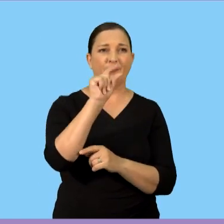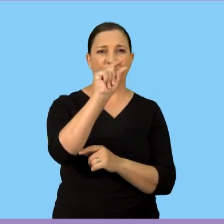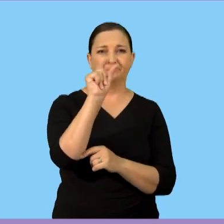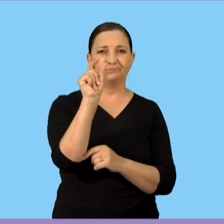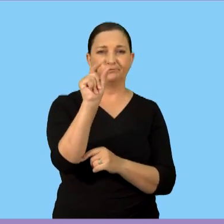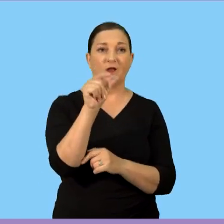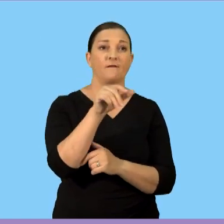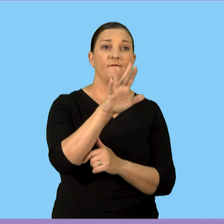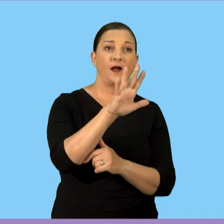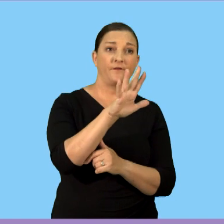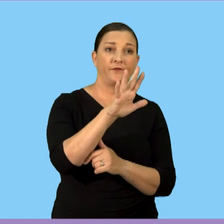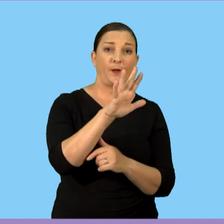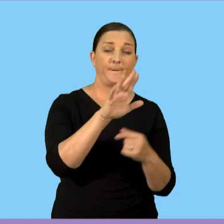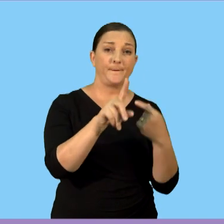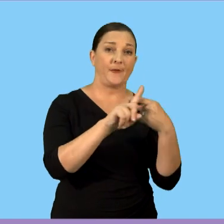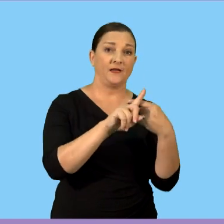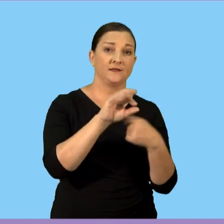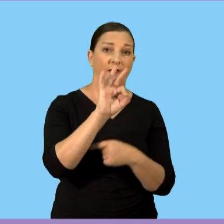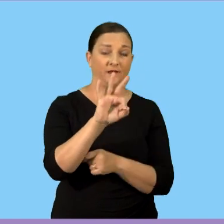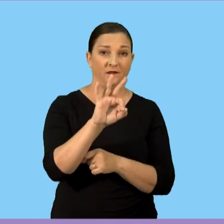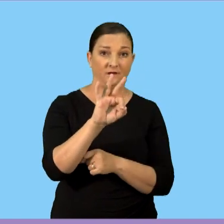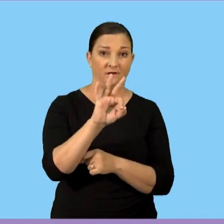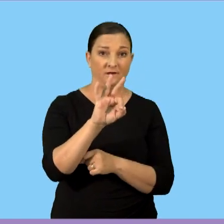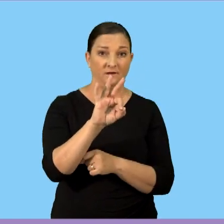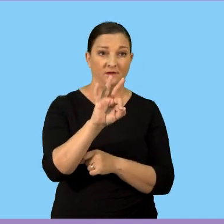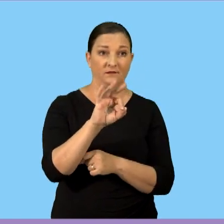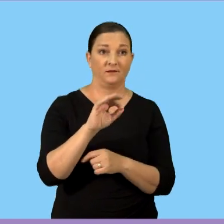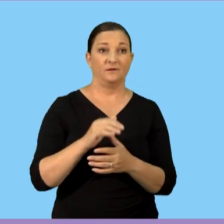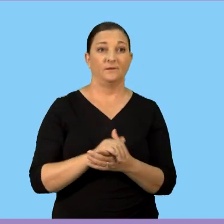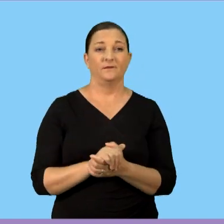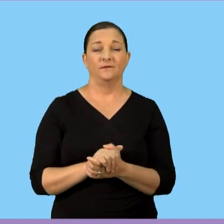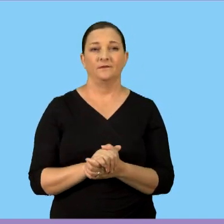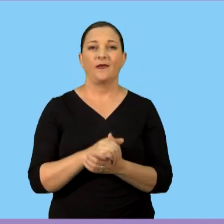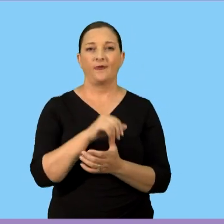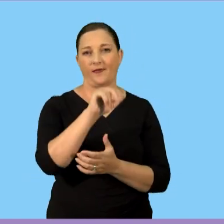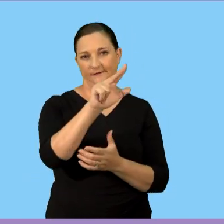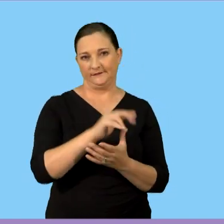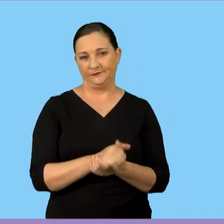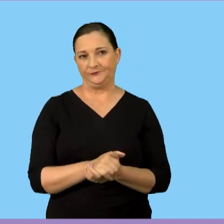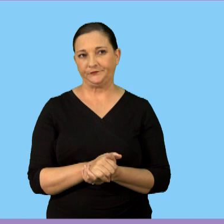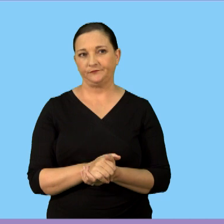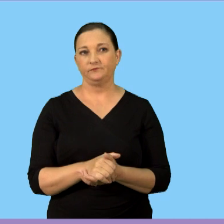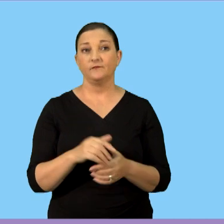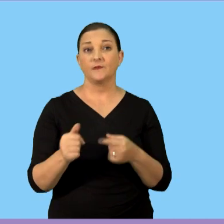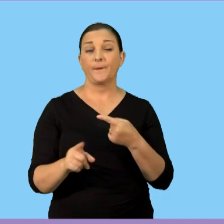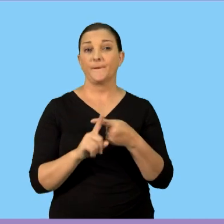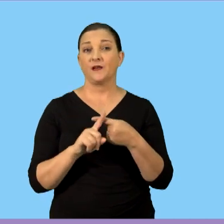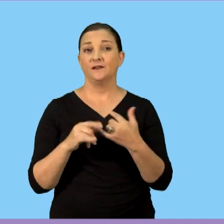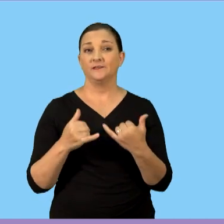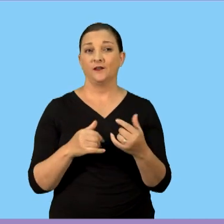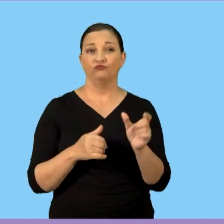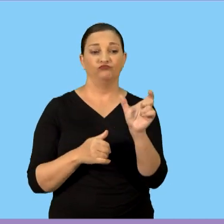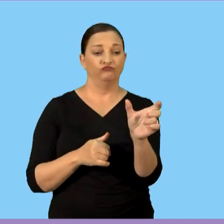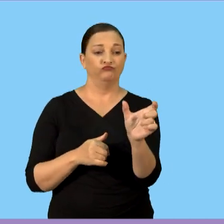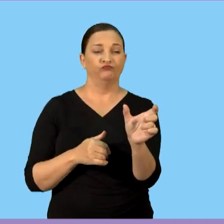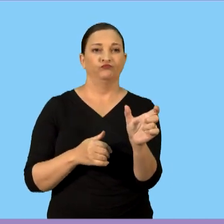be an exponent 8, because 5 plus 3 is 8. Then we are adding,